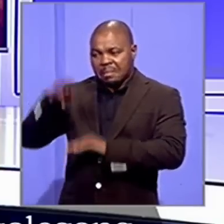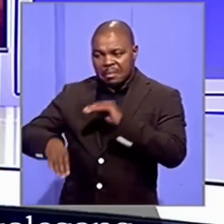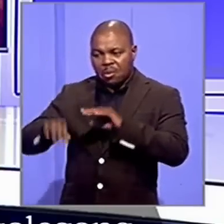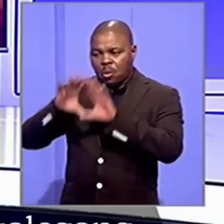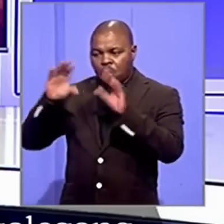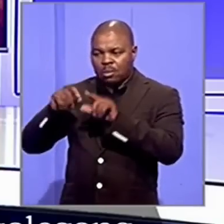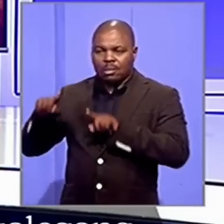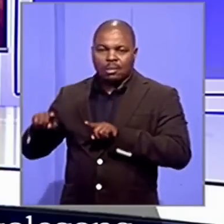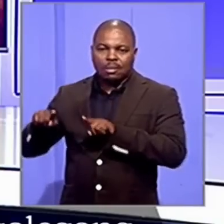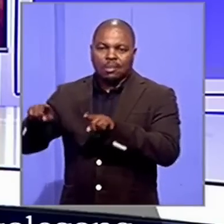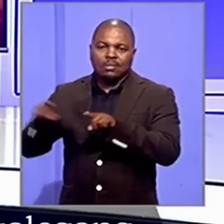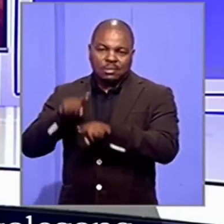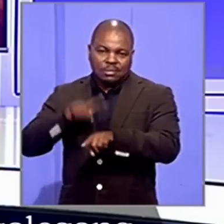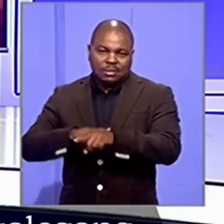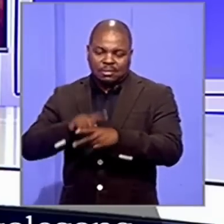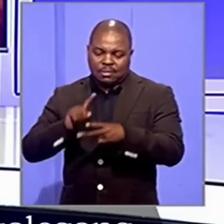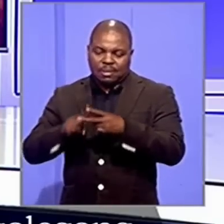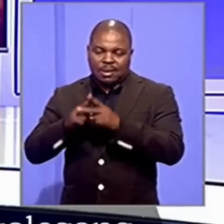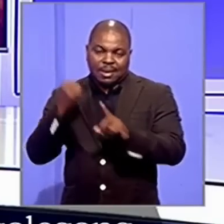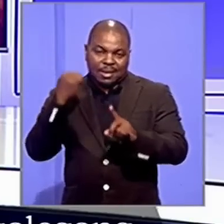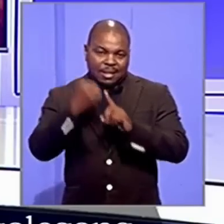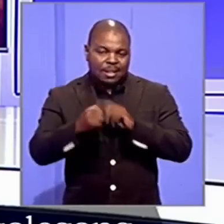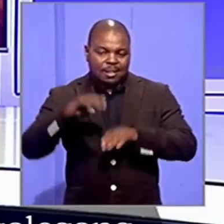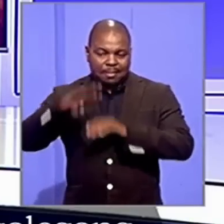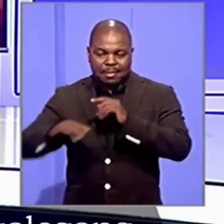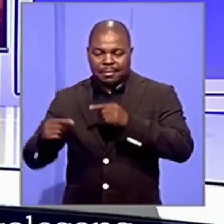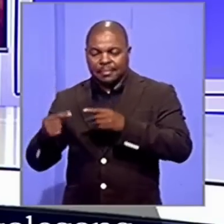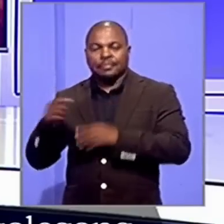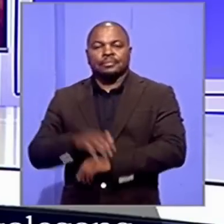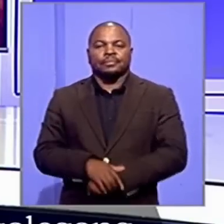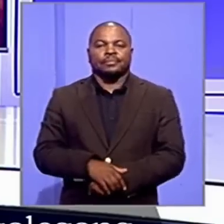sepela sa mmalete le kotlo ya polao.